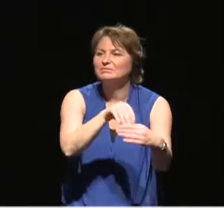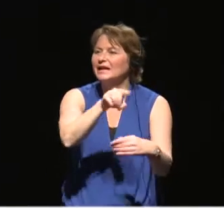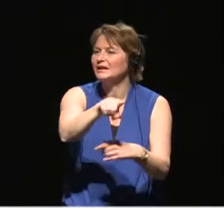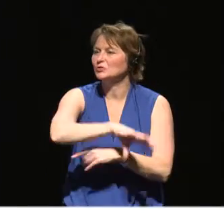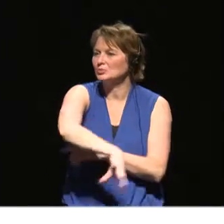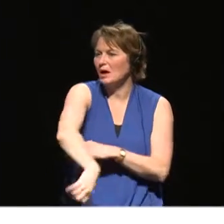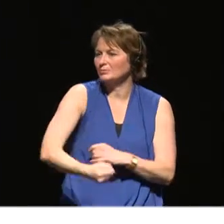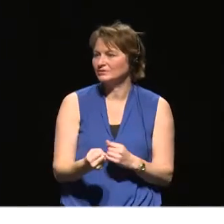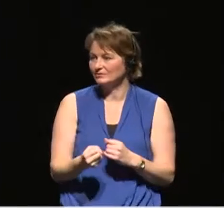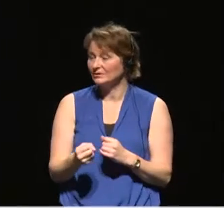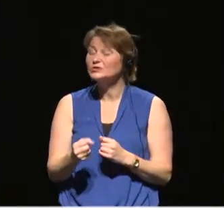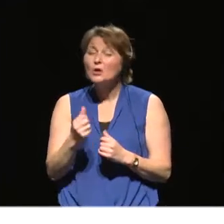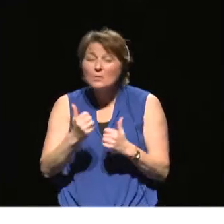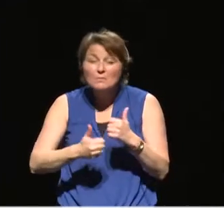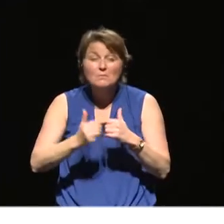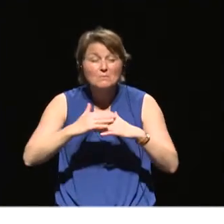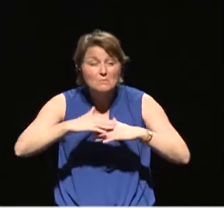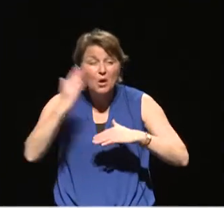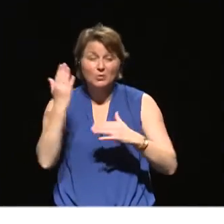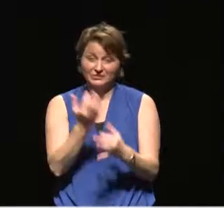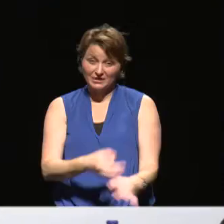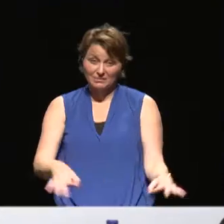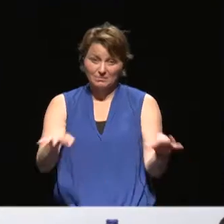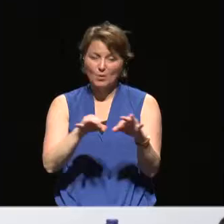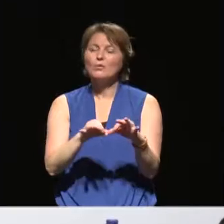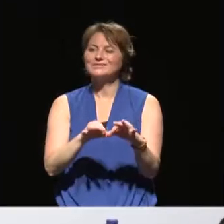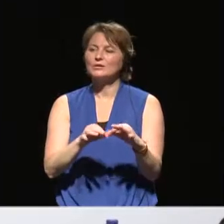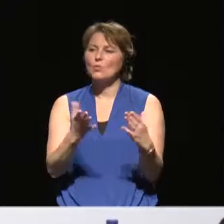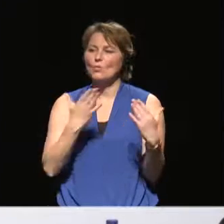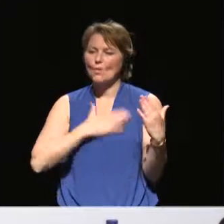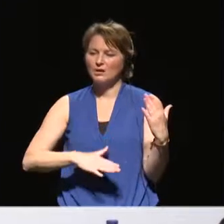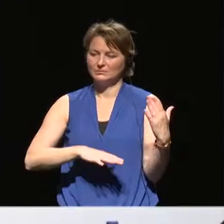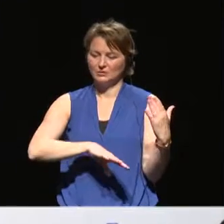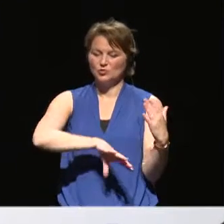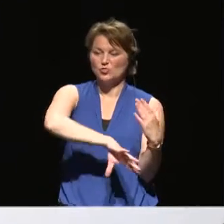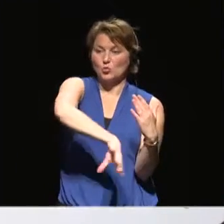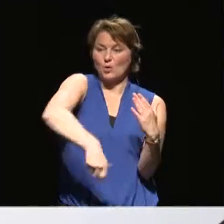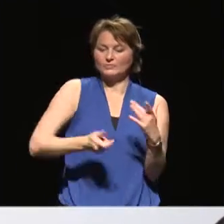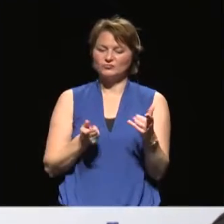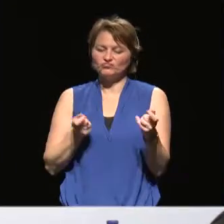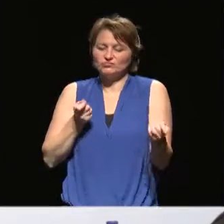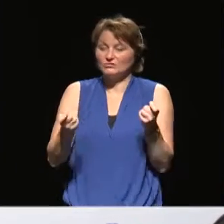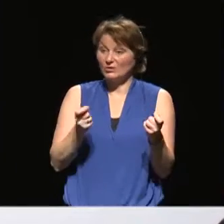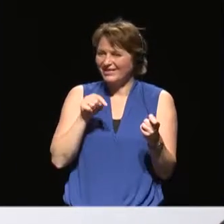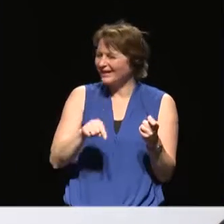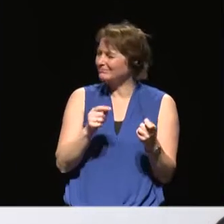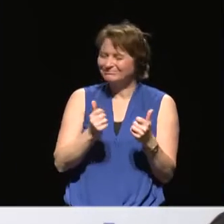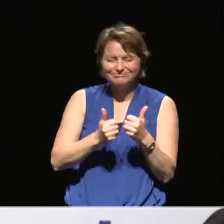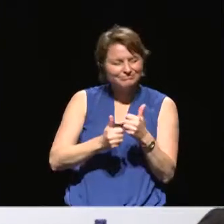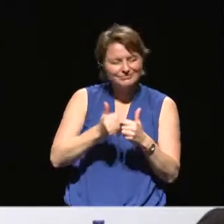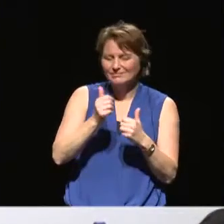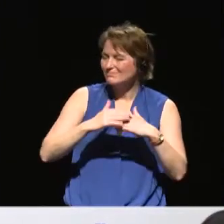Corruption control is the most fundamental component of good governance, since